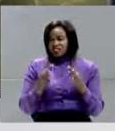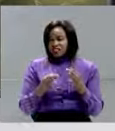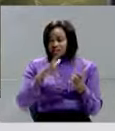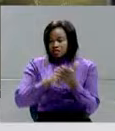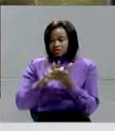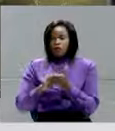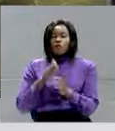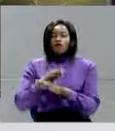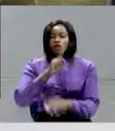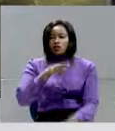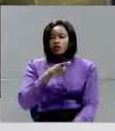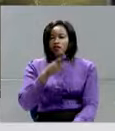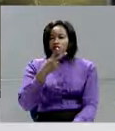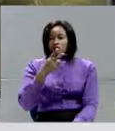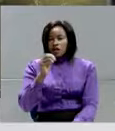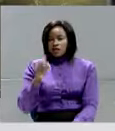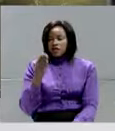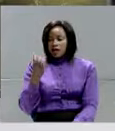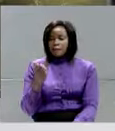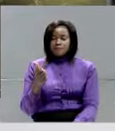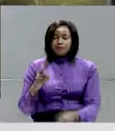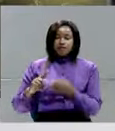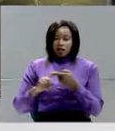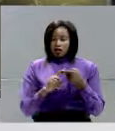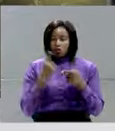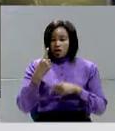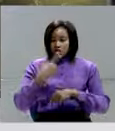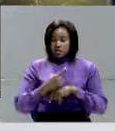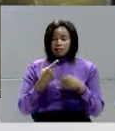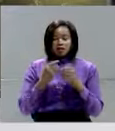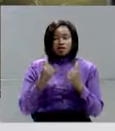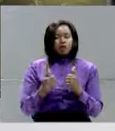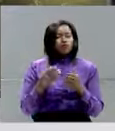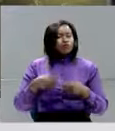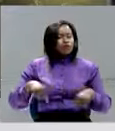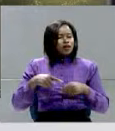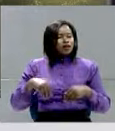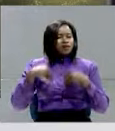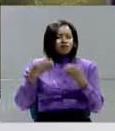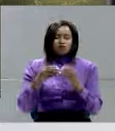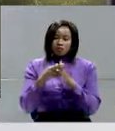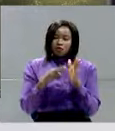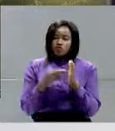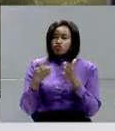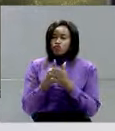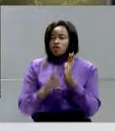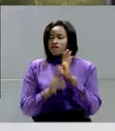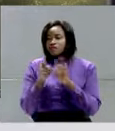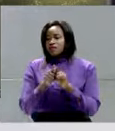least 1,200 inbound trucks per day. However, as Dennis Sigoro reports, the new developments have had a